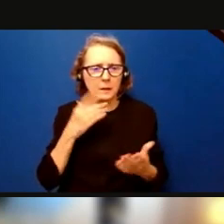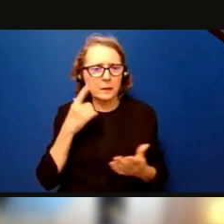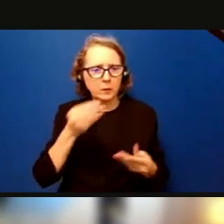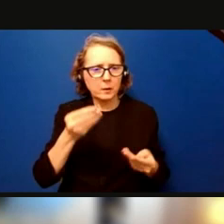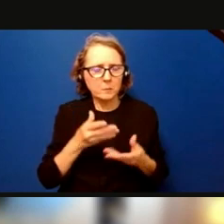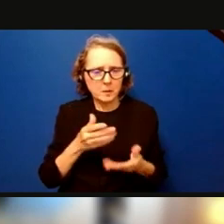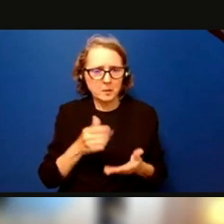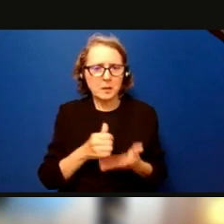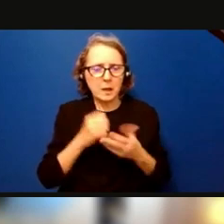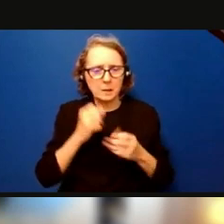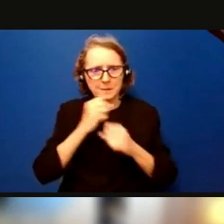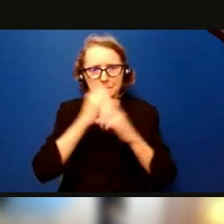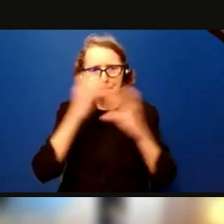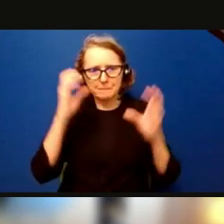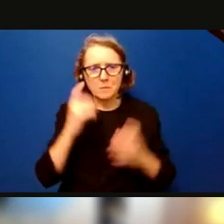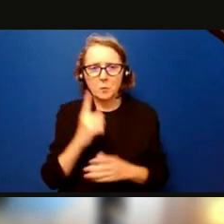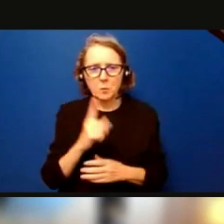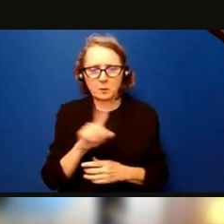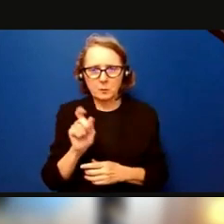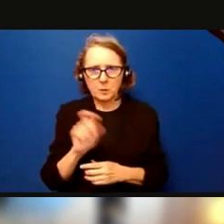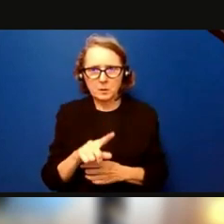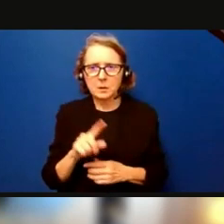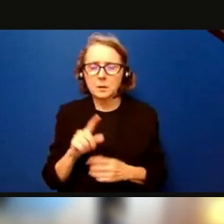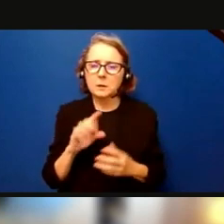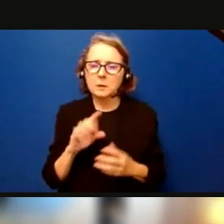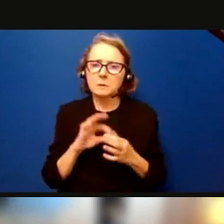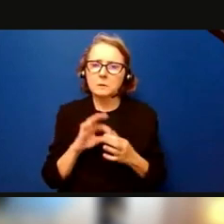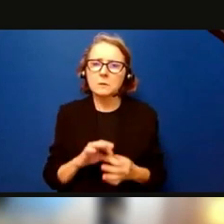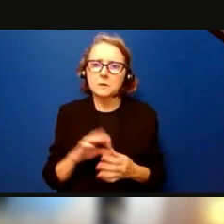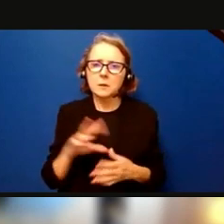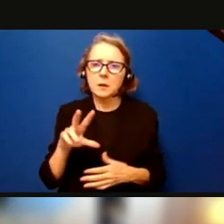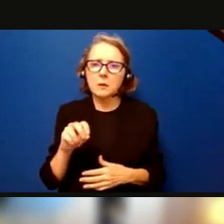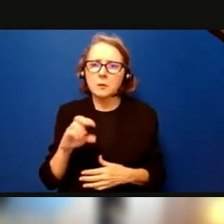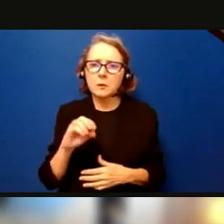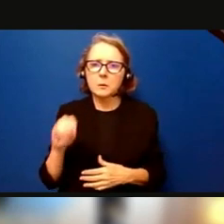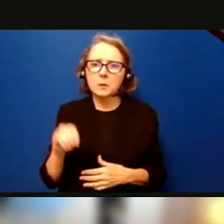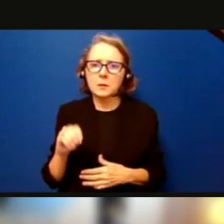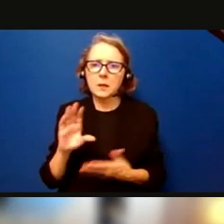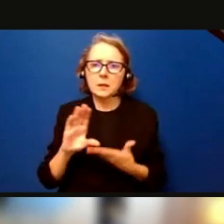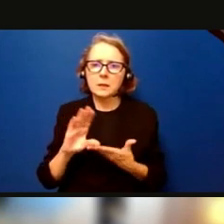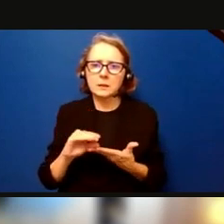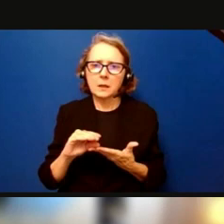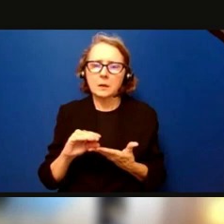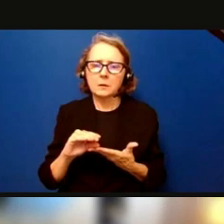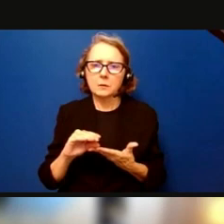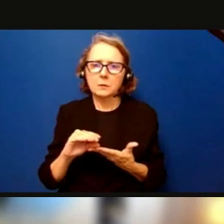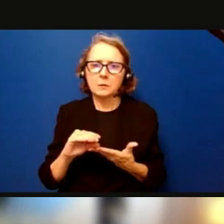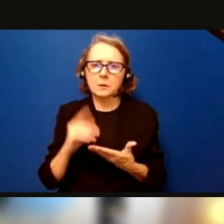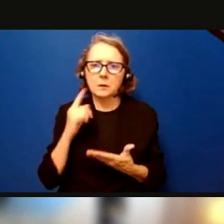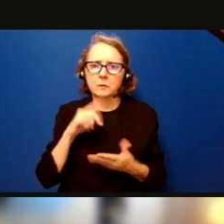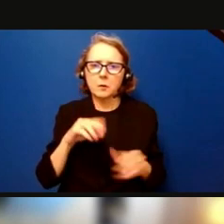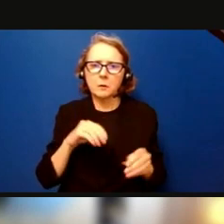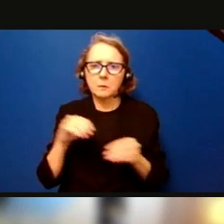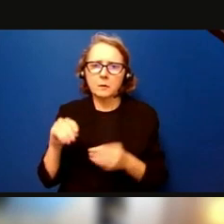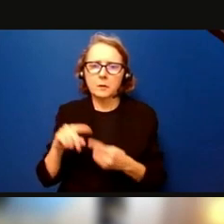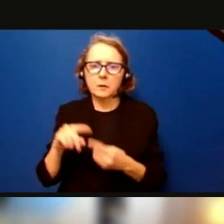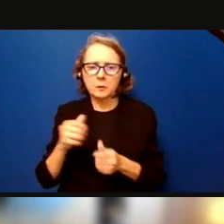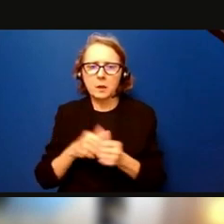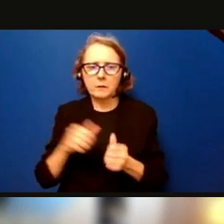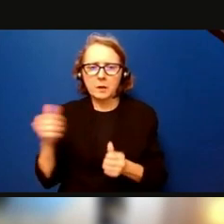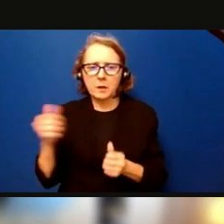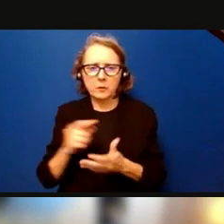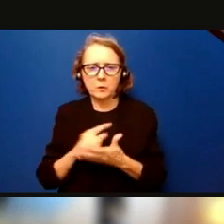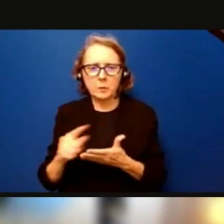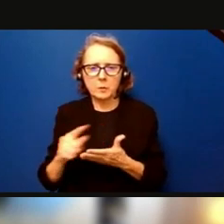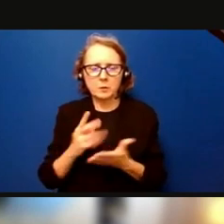helpful. Just one question on the 30% discount for moving to every other week service.